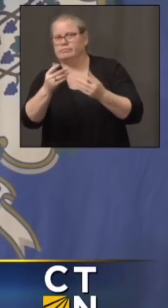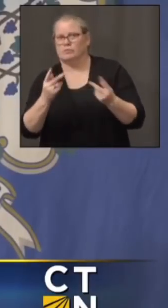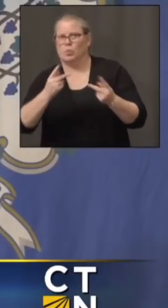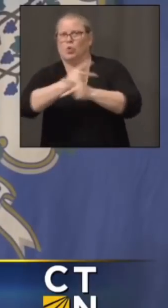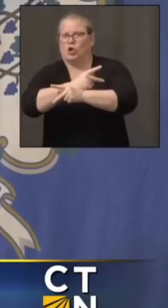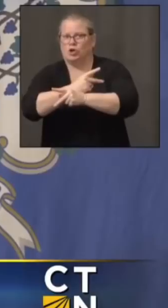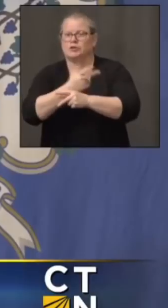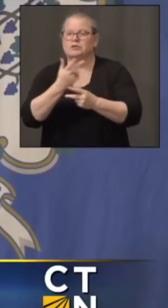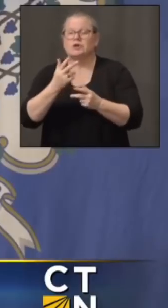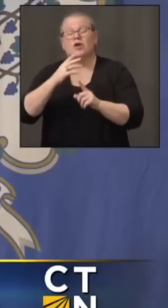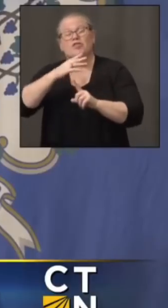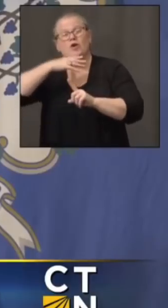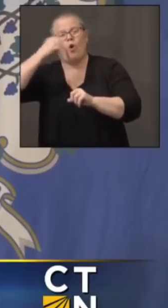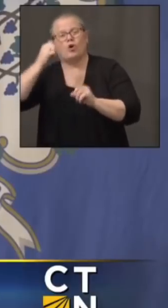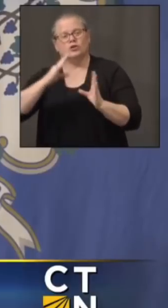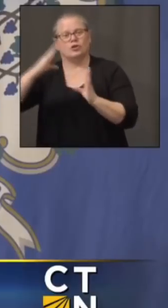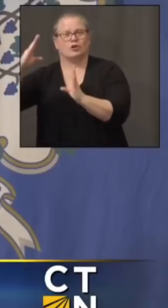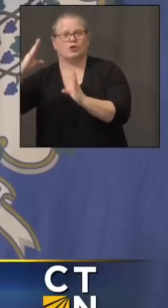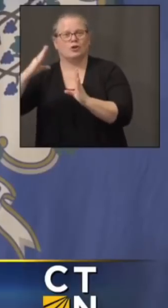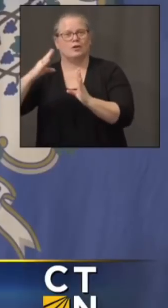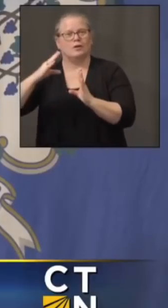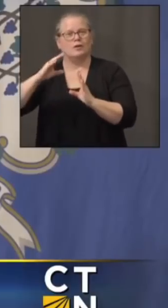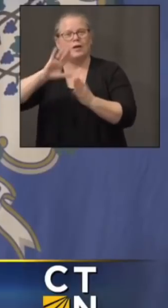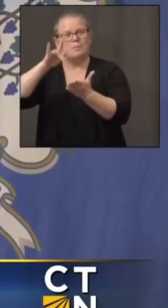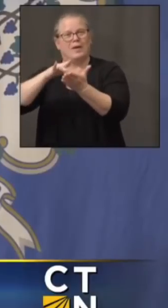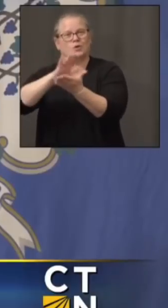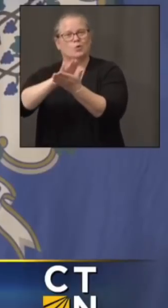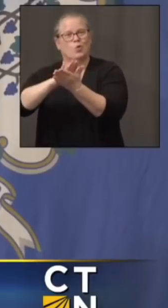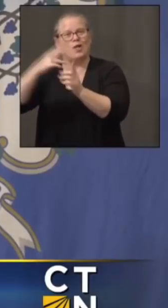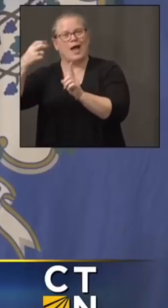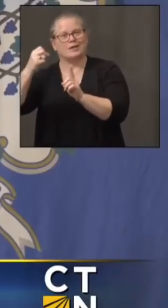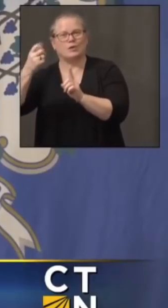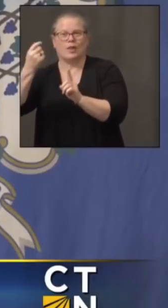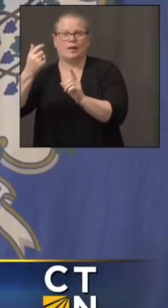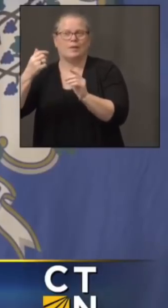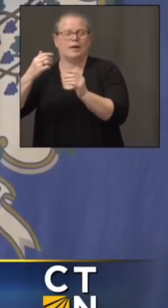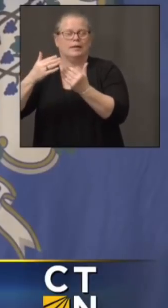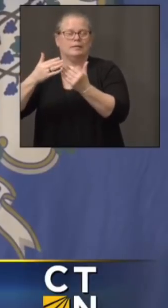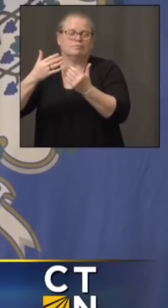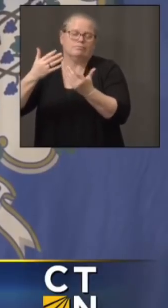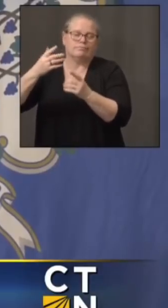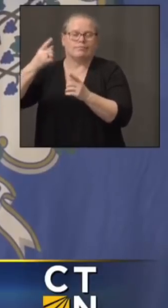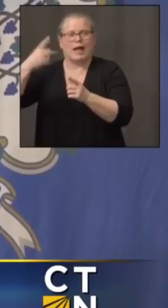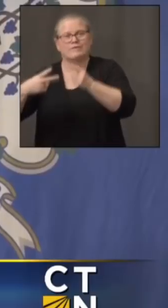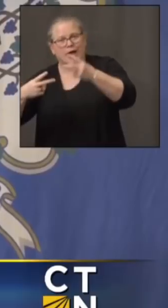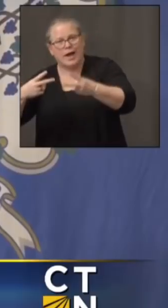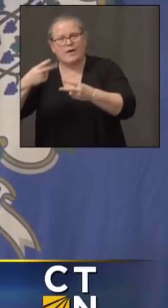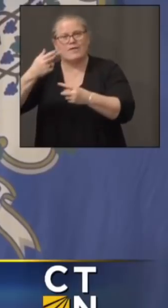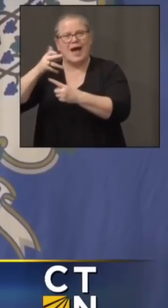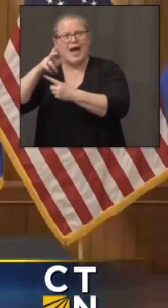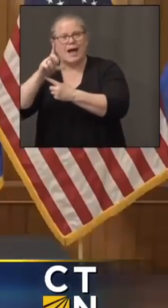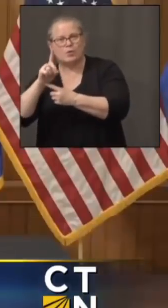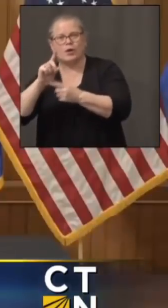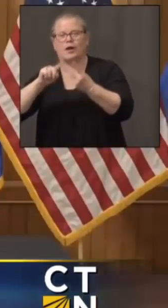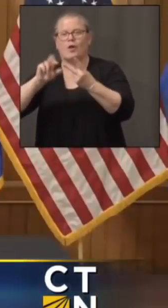The younger kids, a little less flexibility and probably better if they can stay in the classroom. All right, thank you.